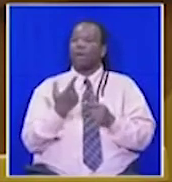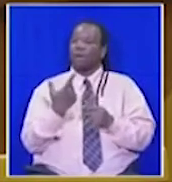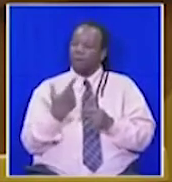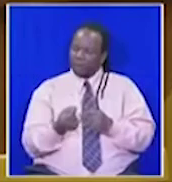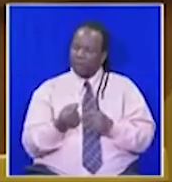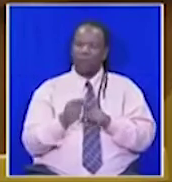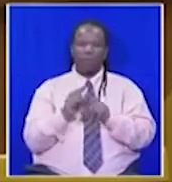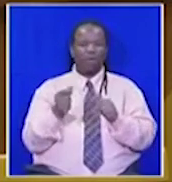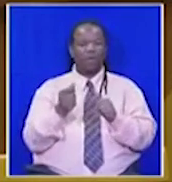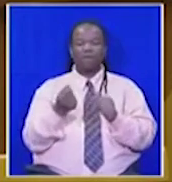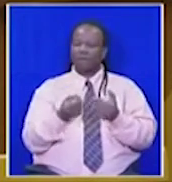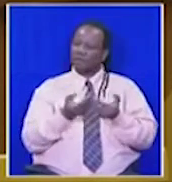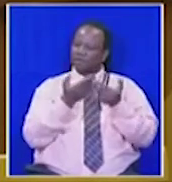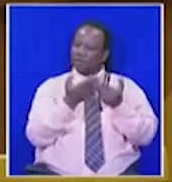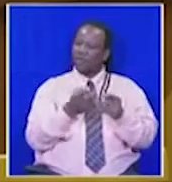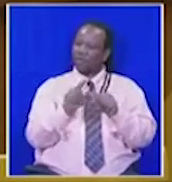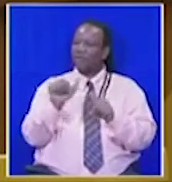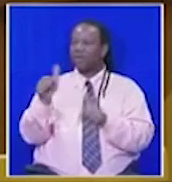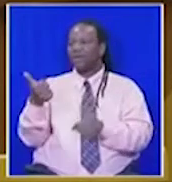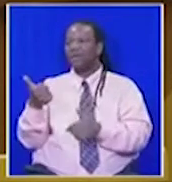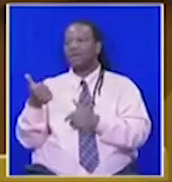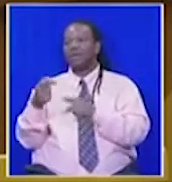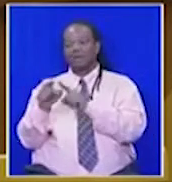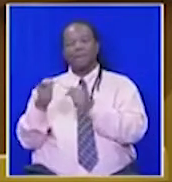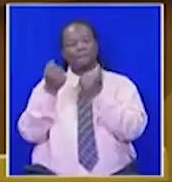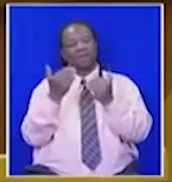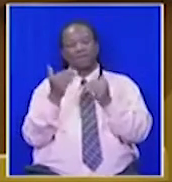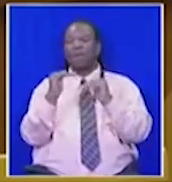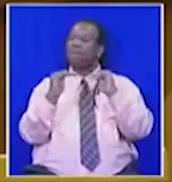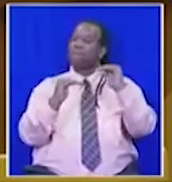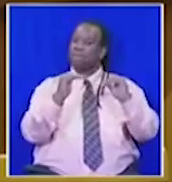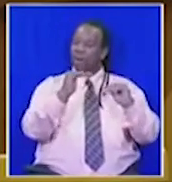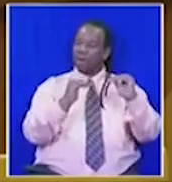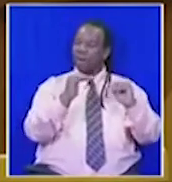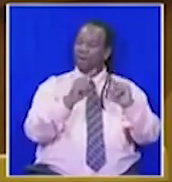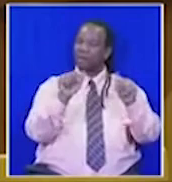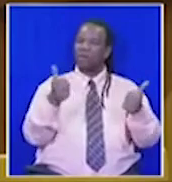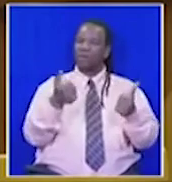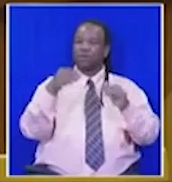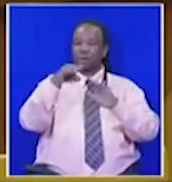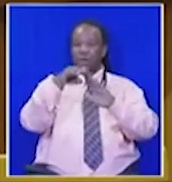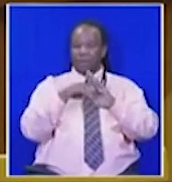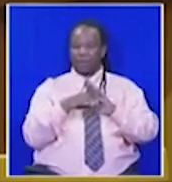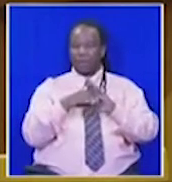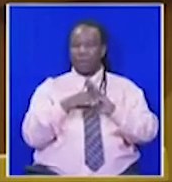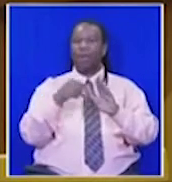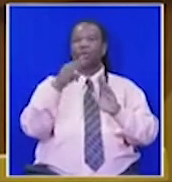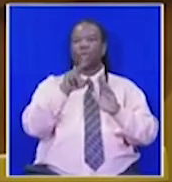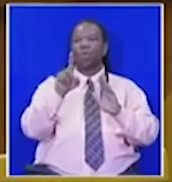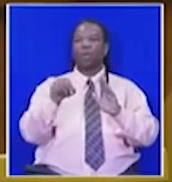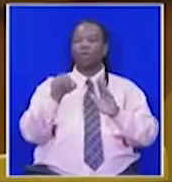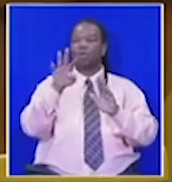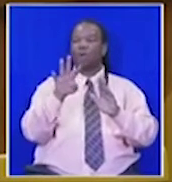honorable members have been saying, a balanced budget which enables us to reduce our deficit to 2.4% in the outer